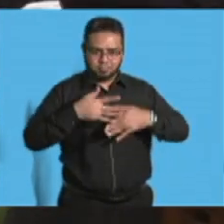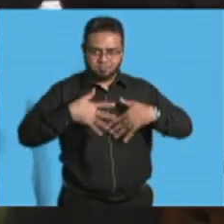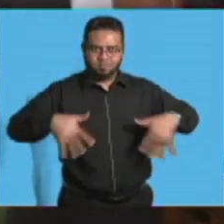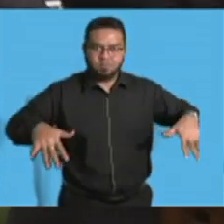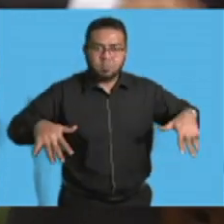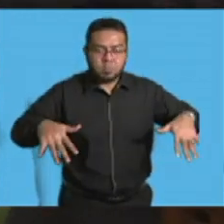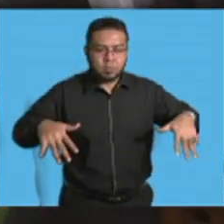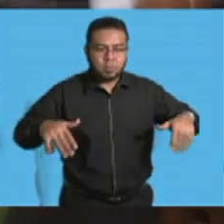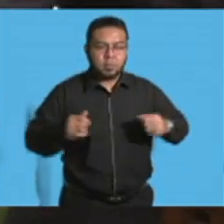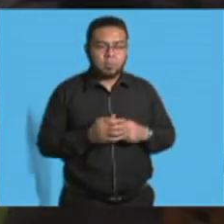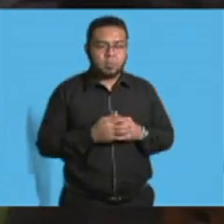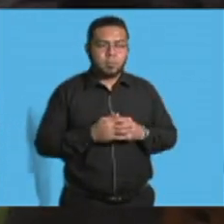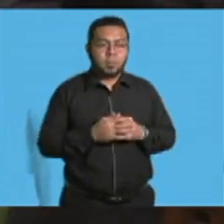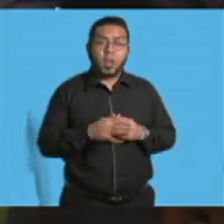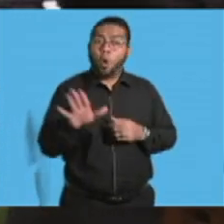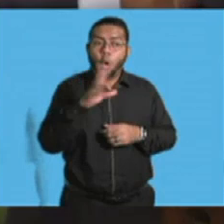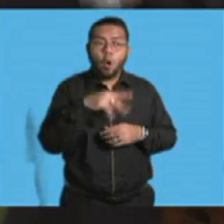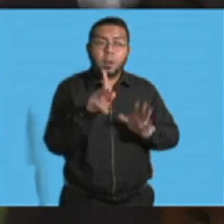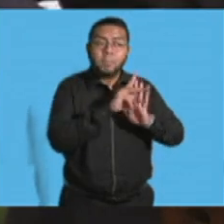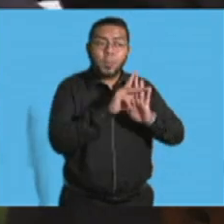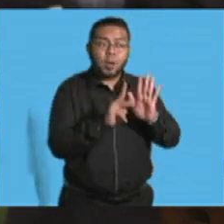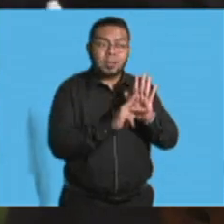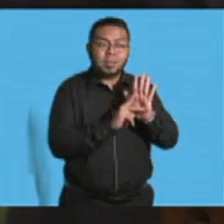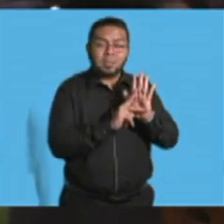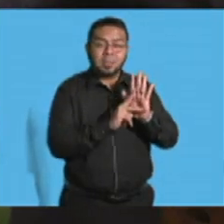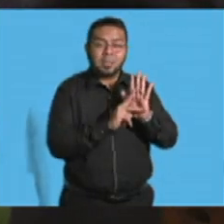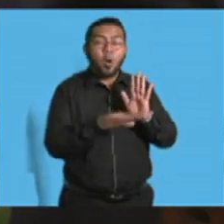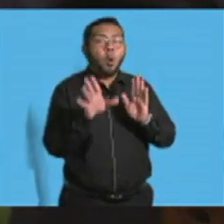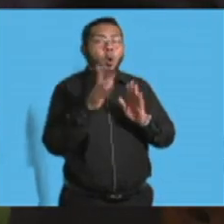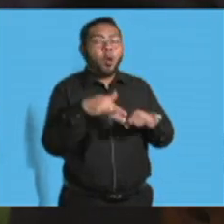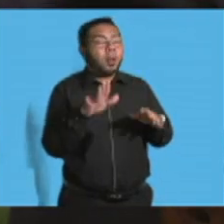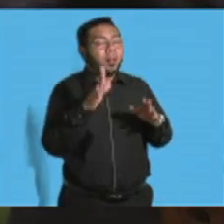Every single policy, every single